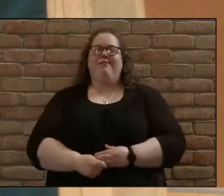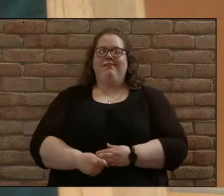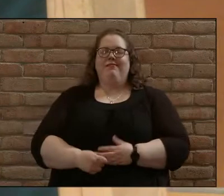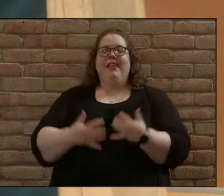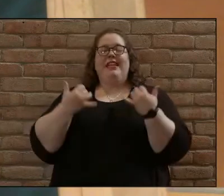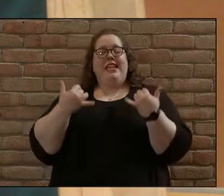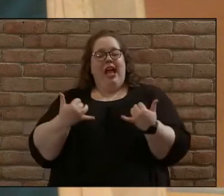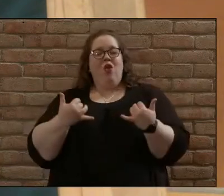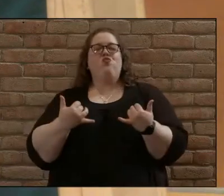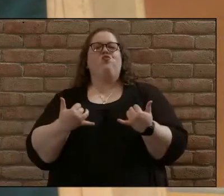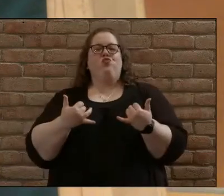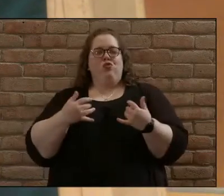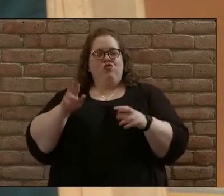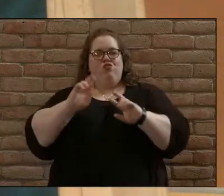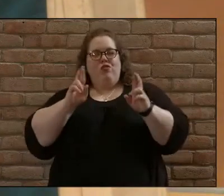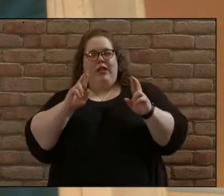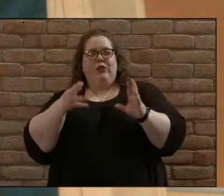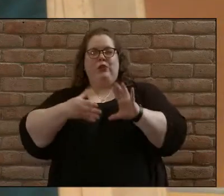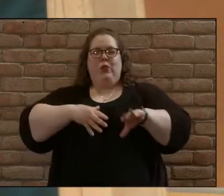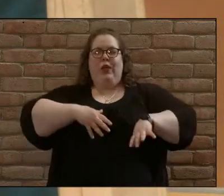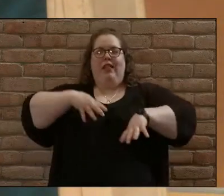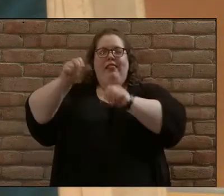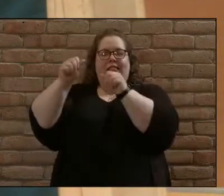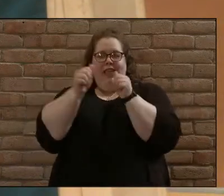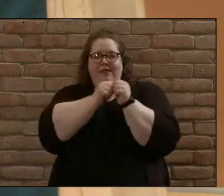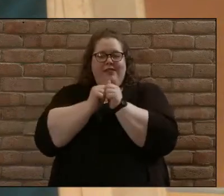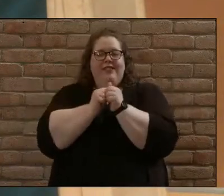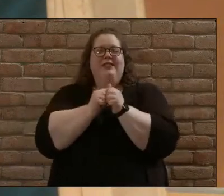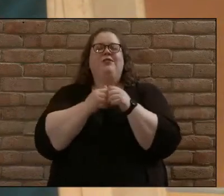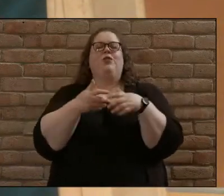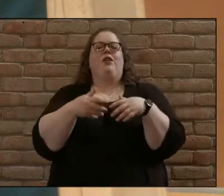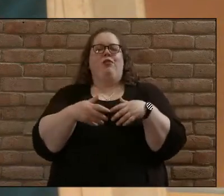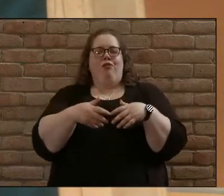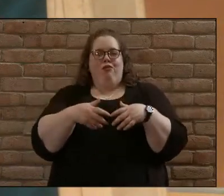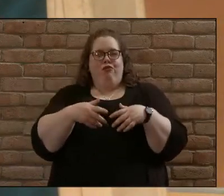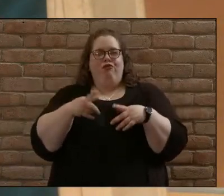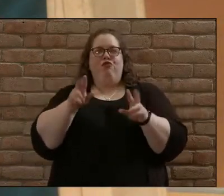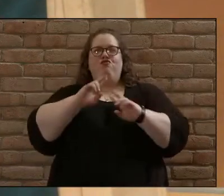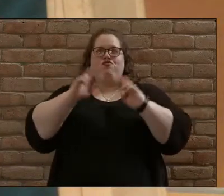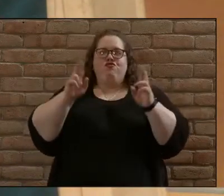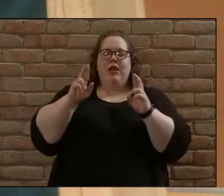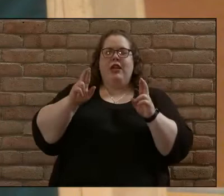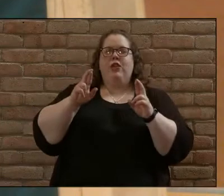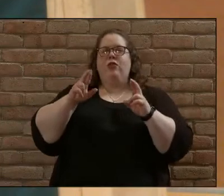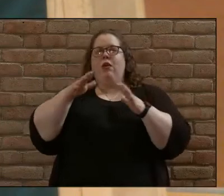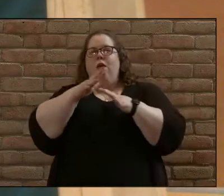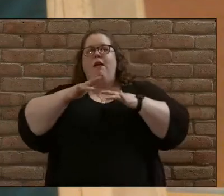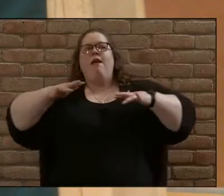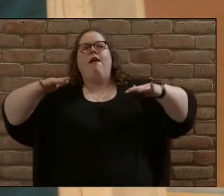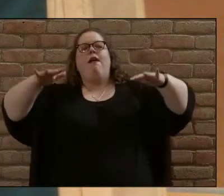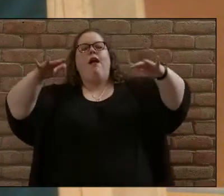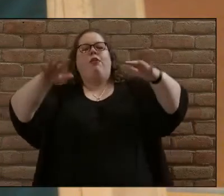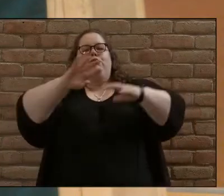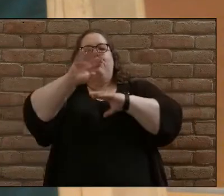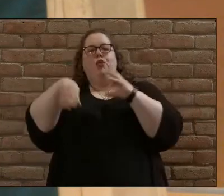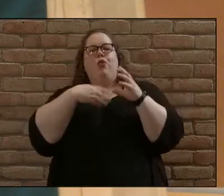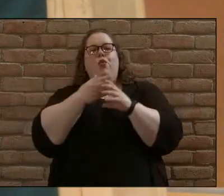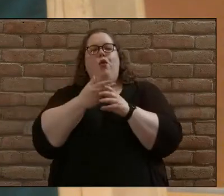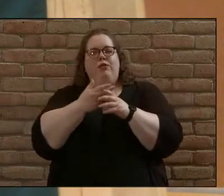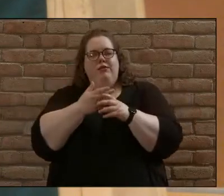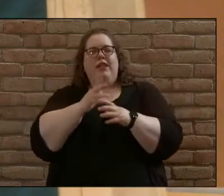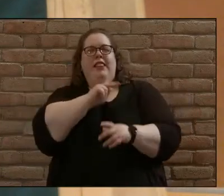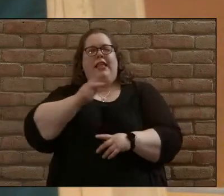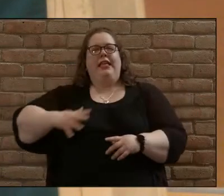to leave this place together, as we prepare to move into the kingdom at large, receive